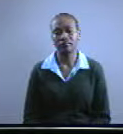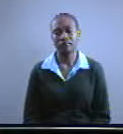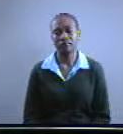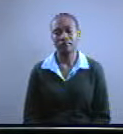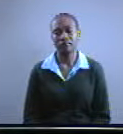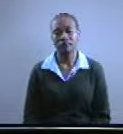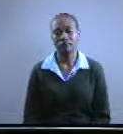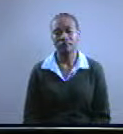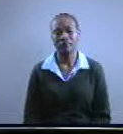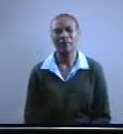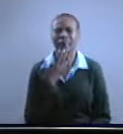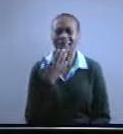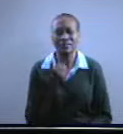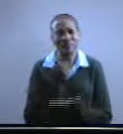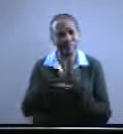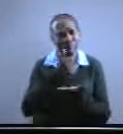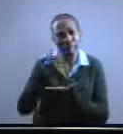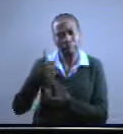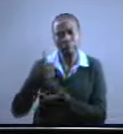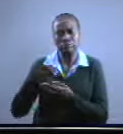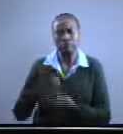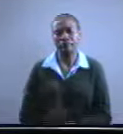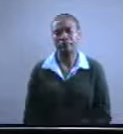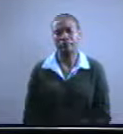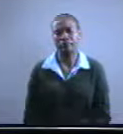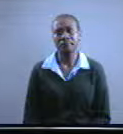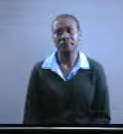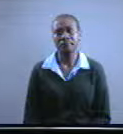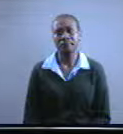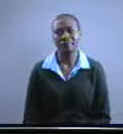All members, please take your seats.